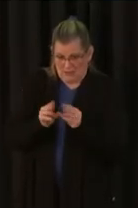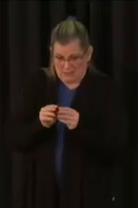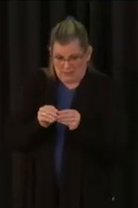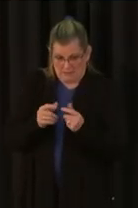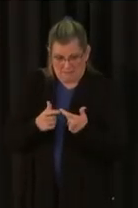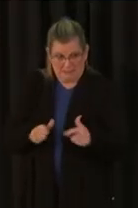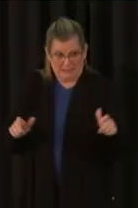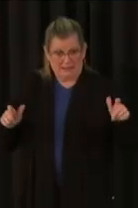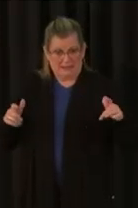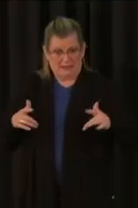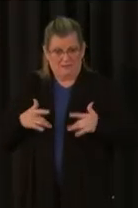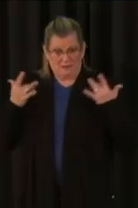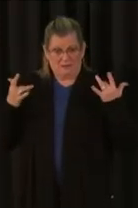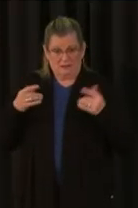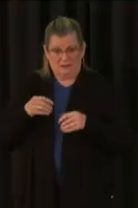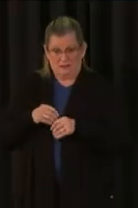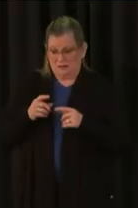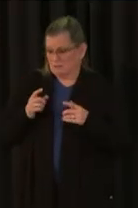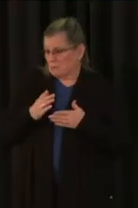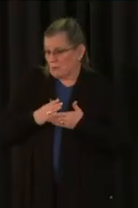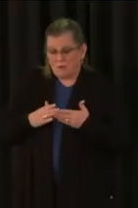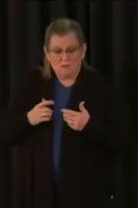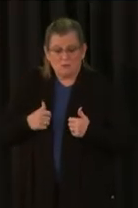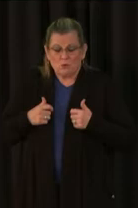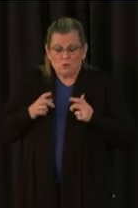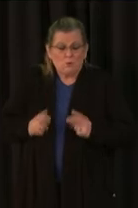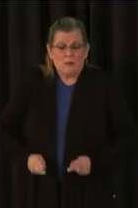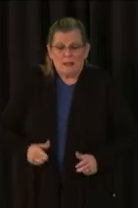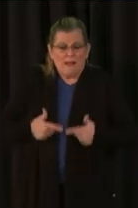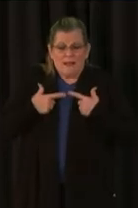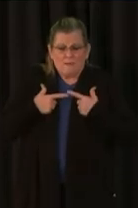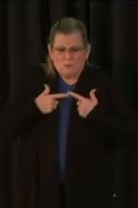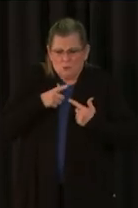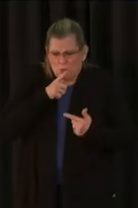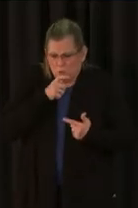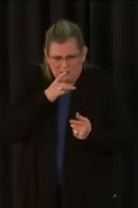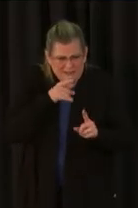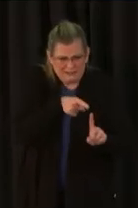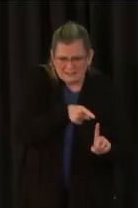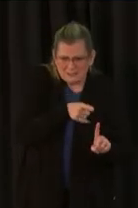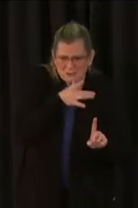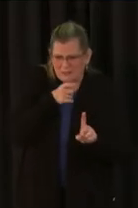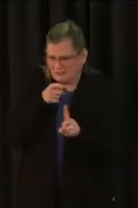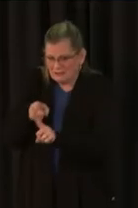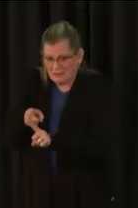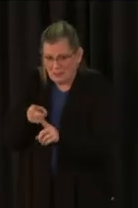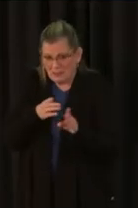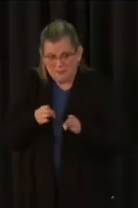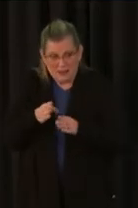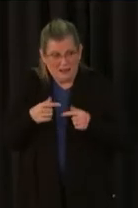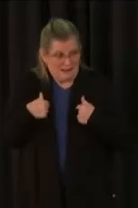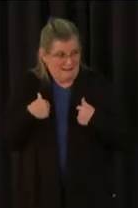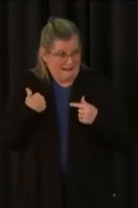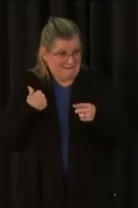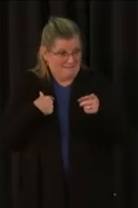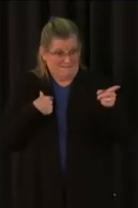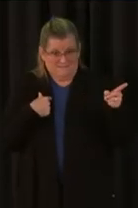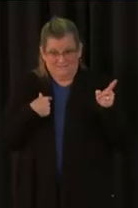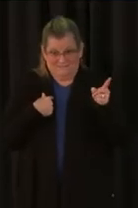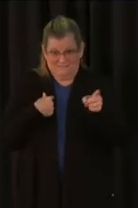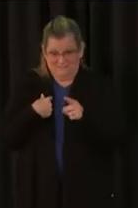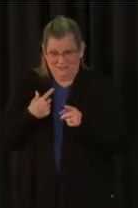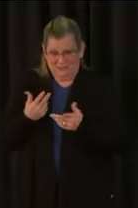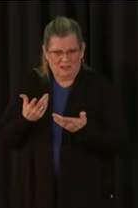experience, and having event planners in your life and that whole industry that supports those events and experiences that you enjoy,